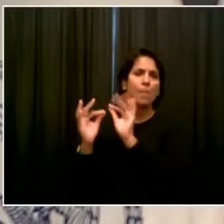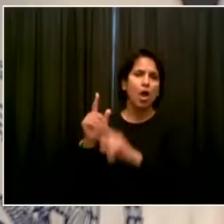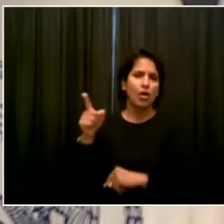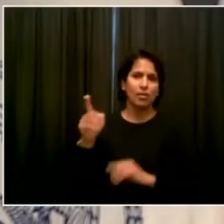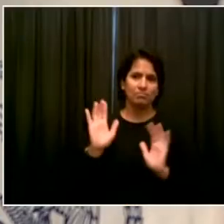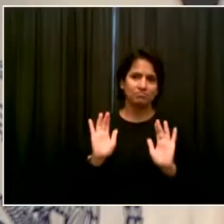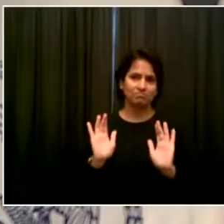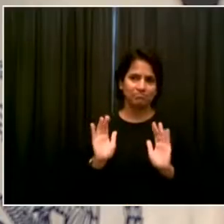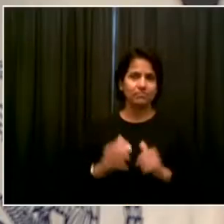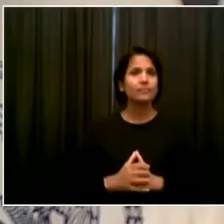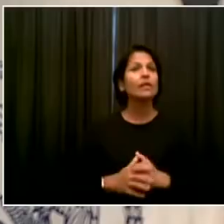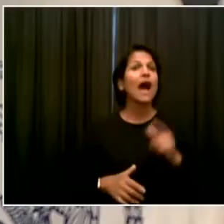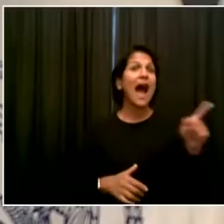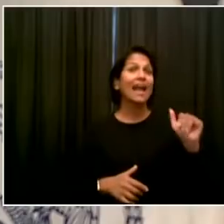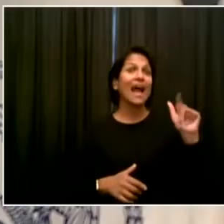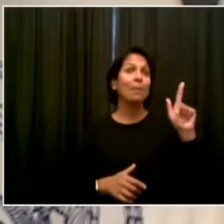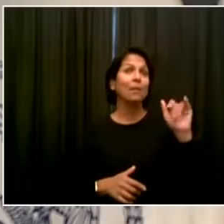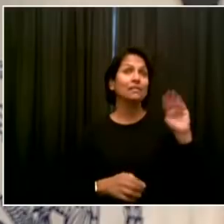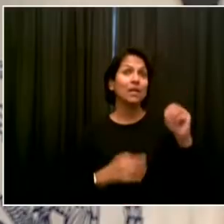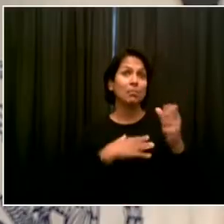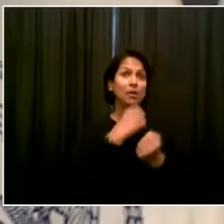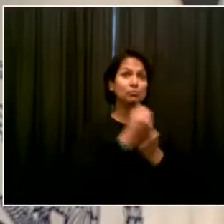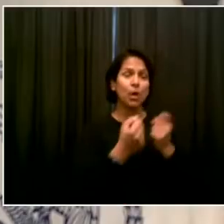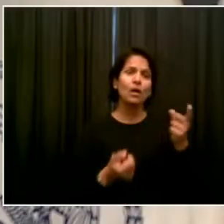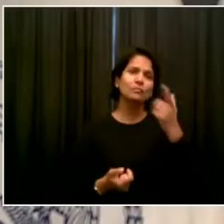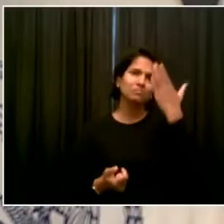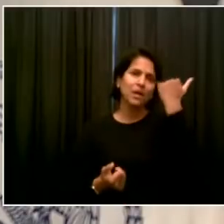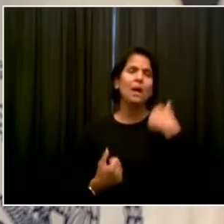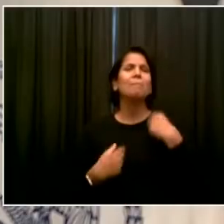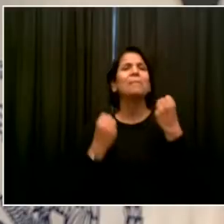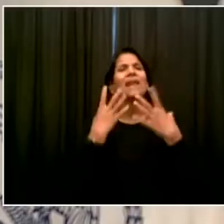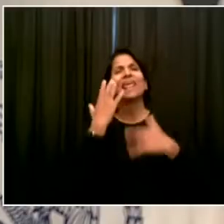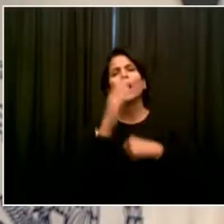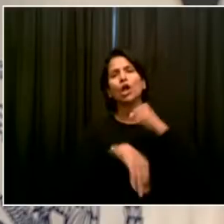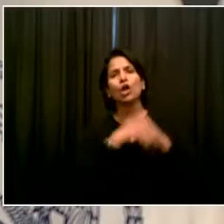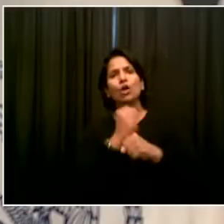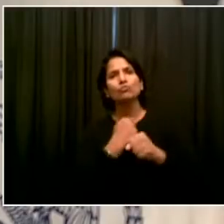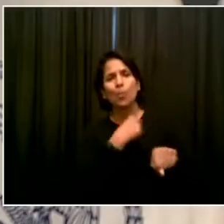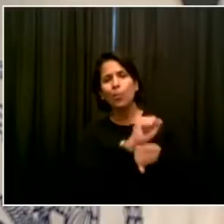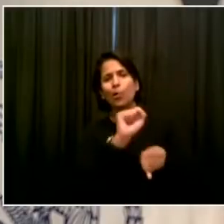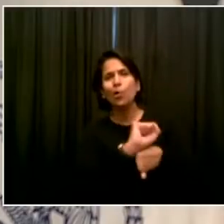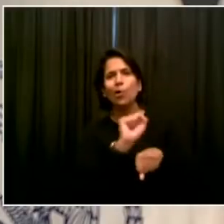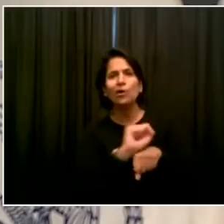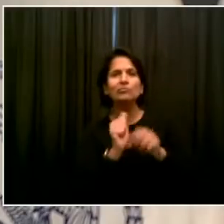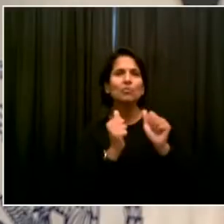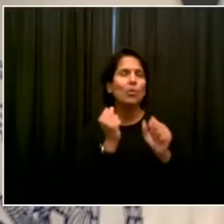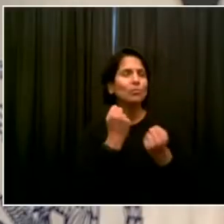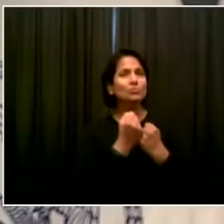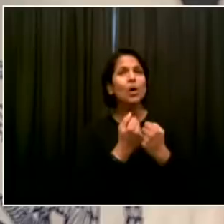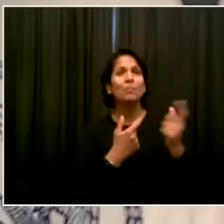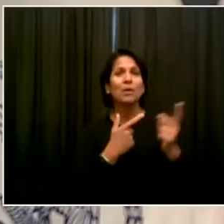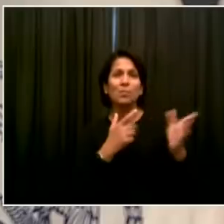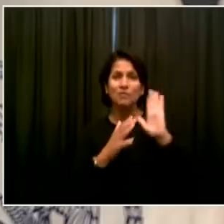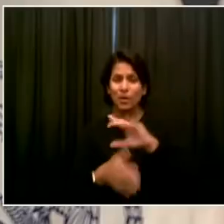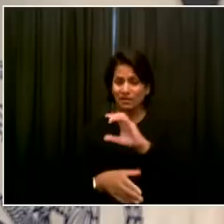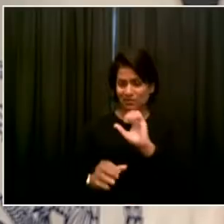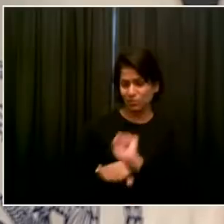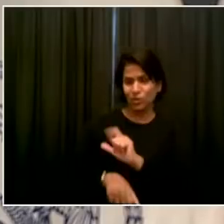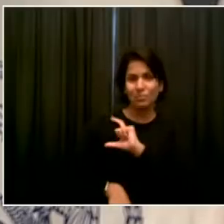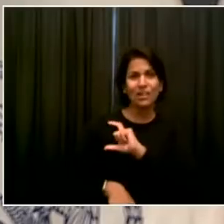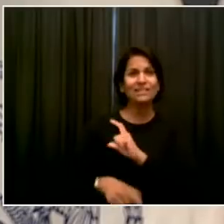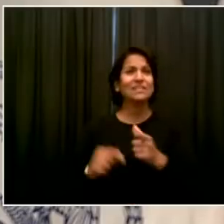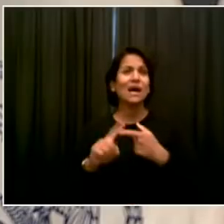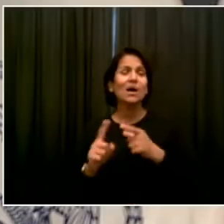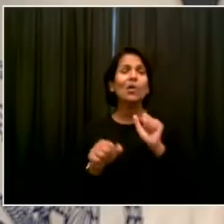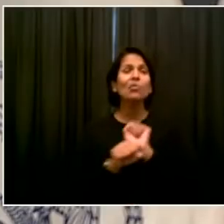he understands the city. He has served the city at the front line as a police officer. He's served in Albany. He knows how to address